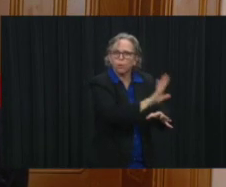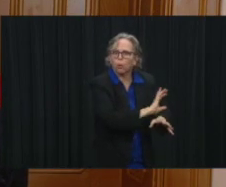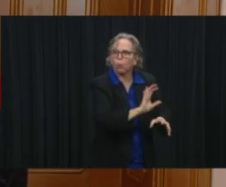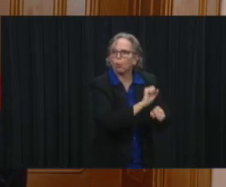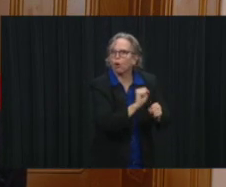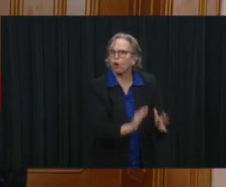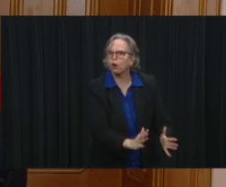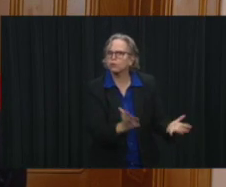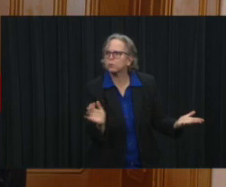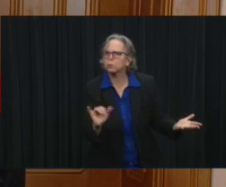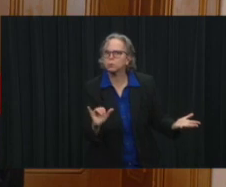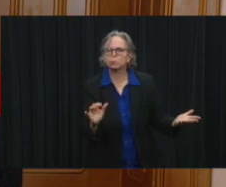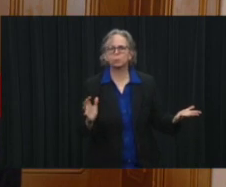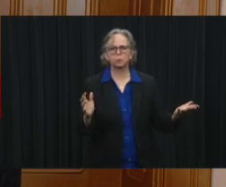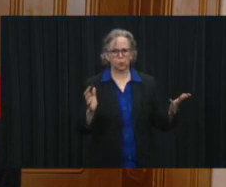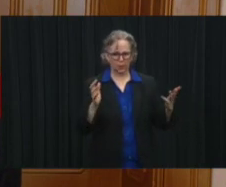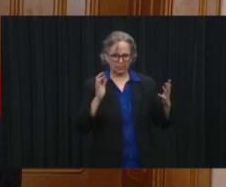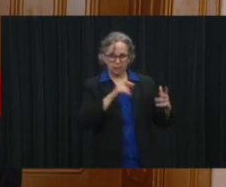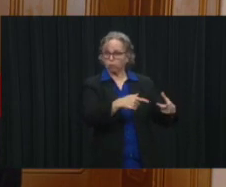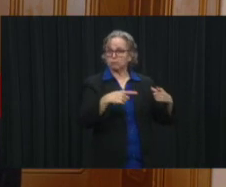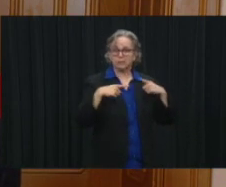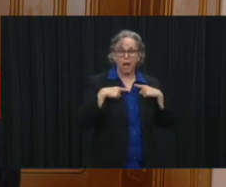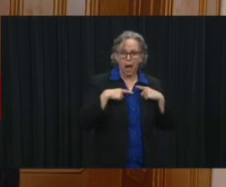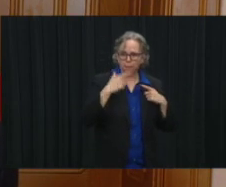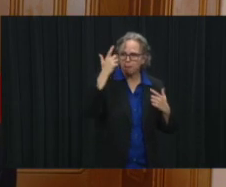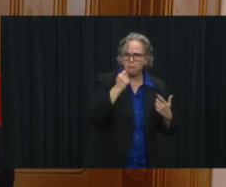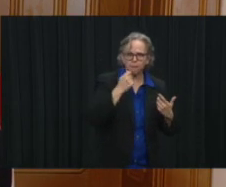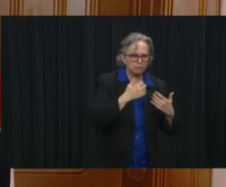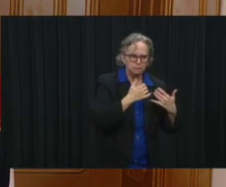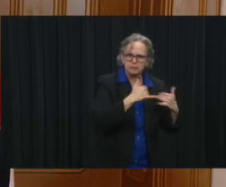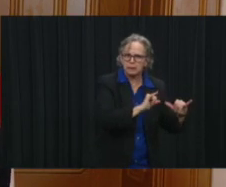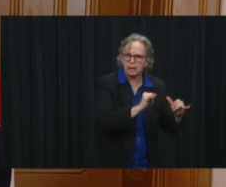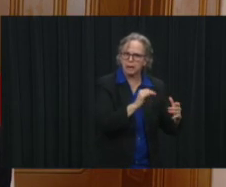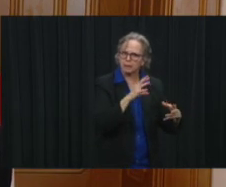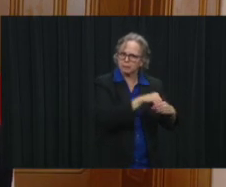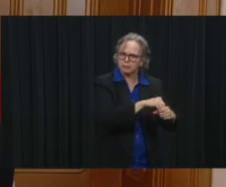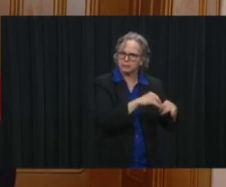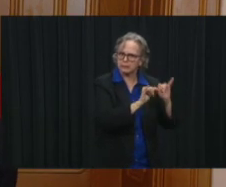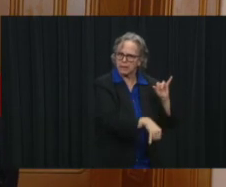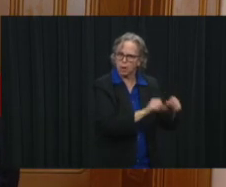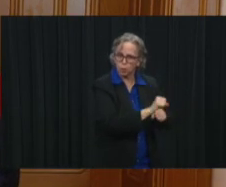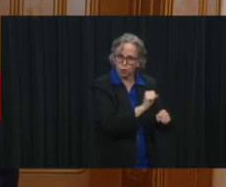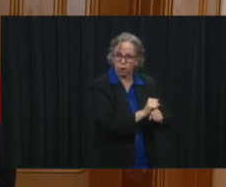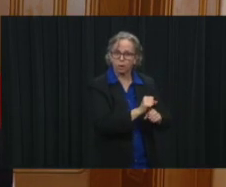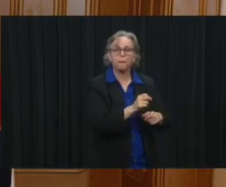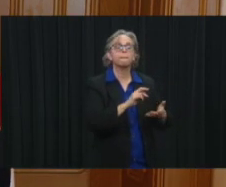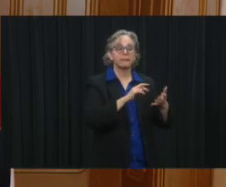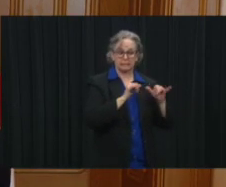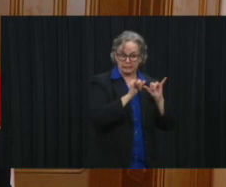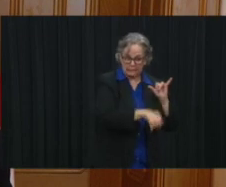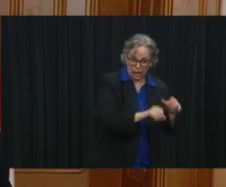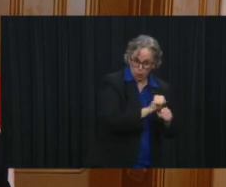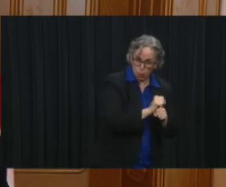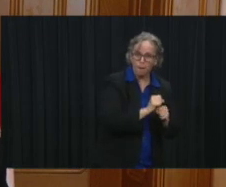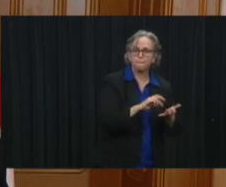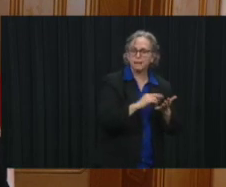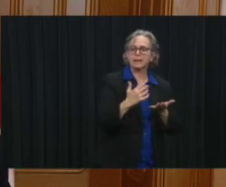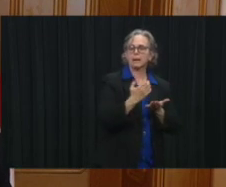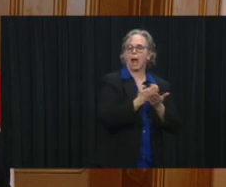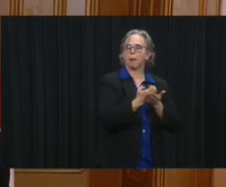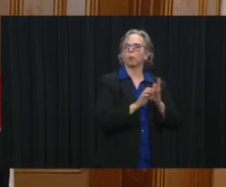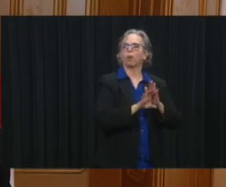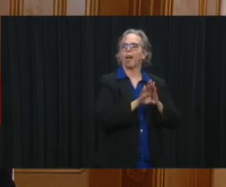because it enables us to get the economy moving again more quickly once we round the bend. Once we begin to see some success in